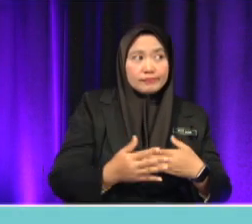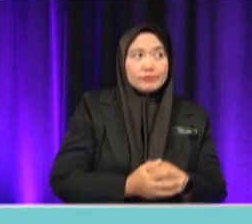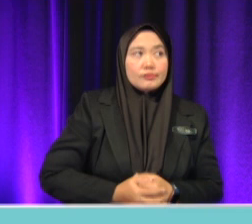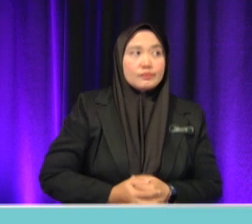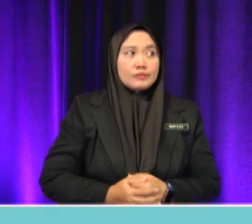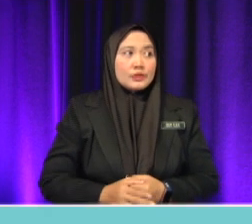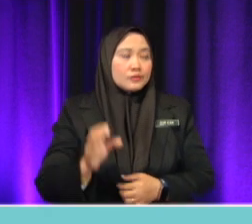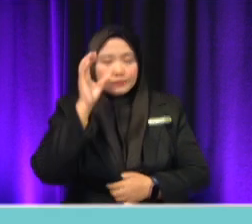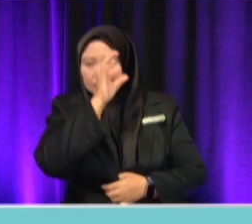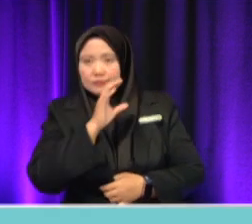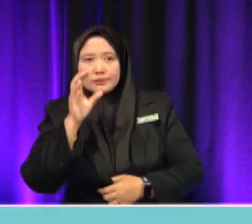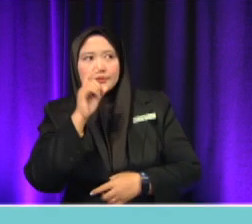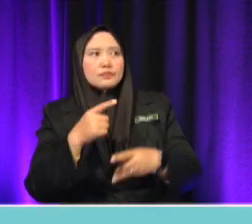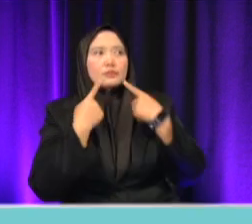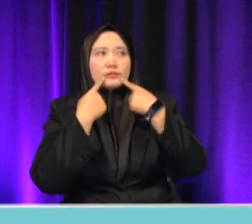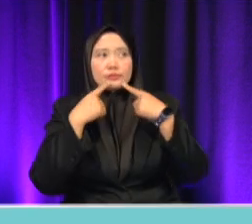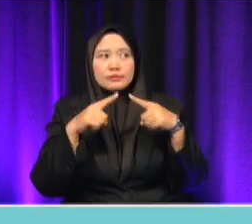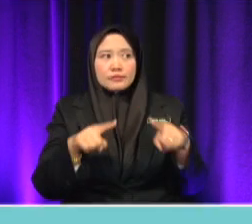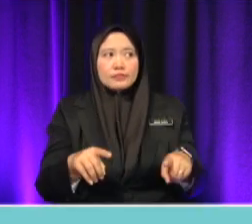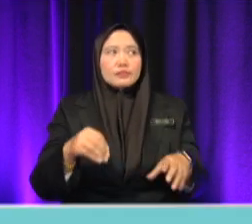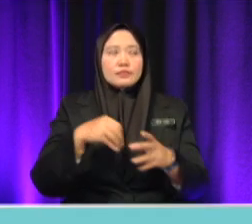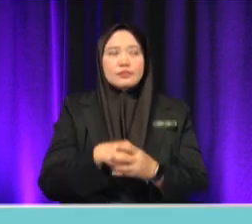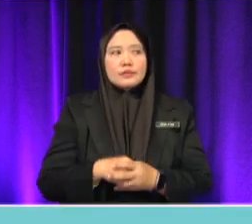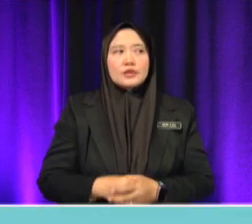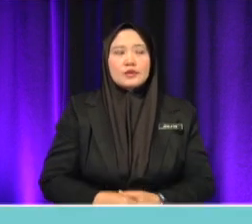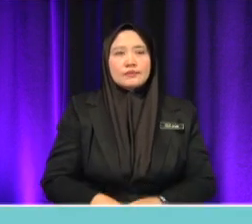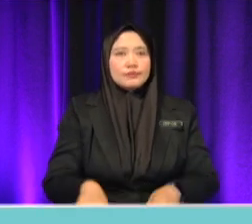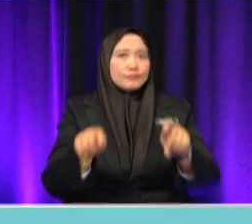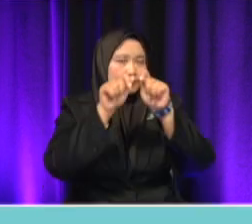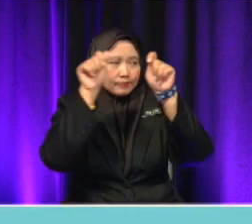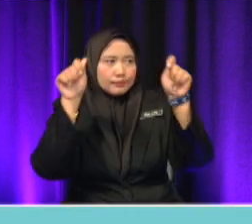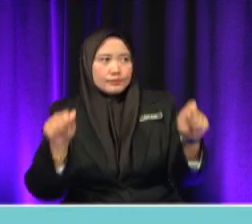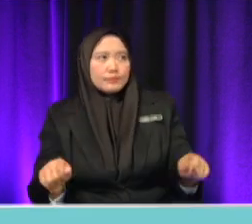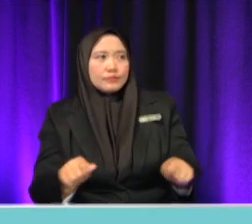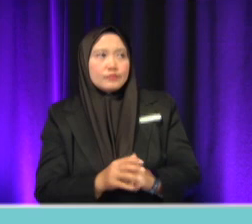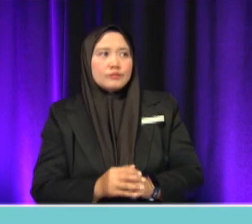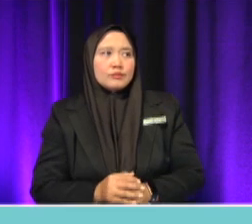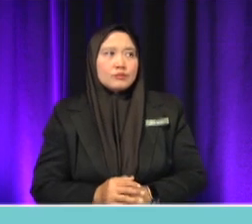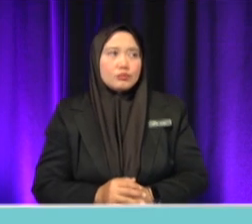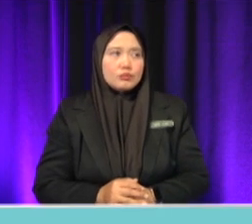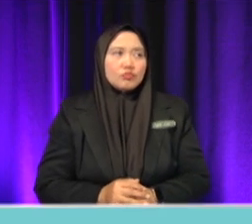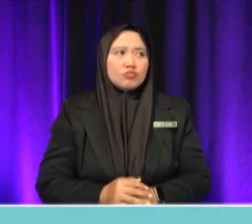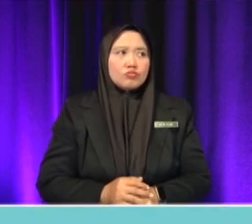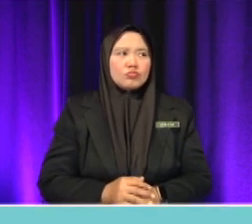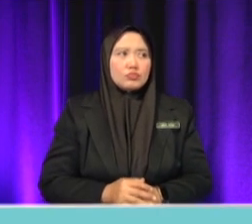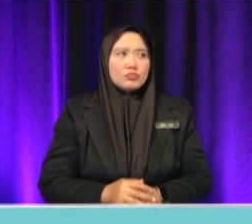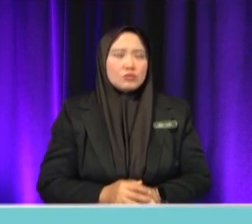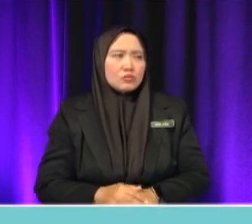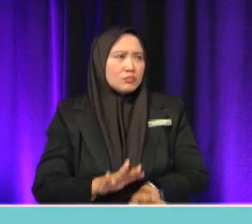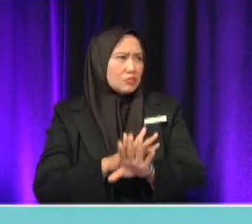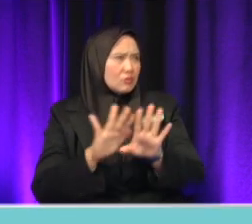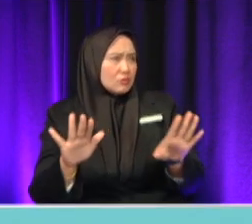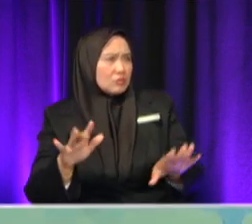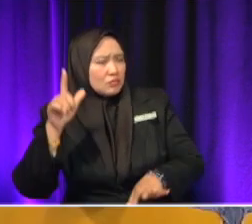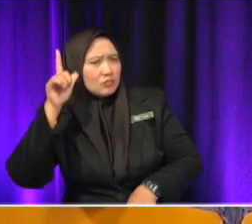is important. So look at here without looking at the distractors, because commonly